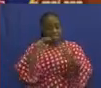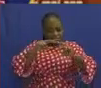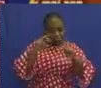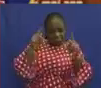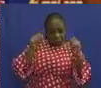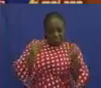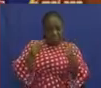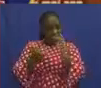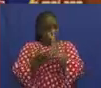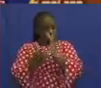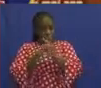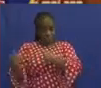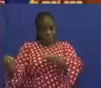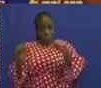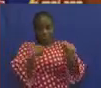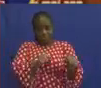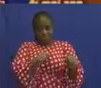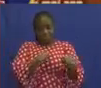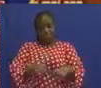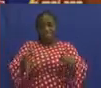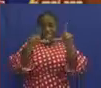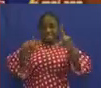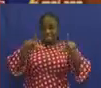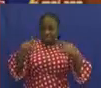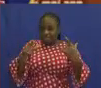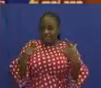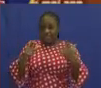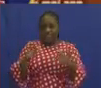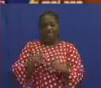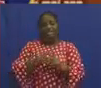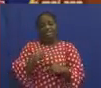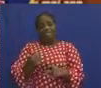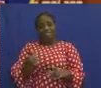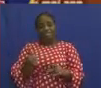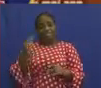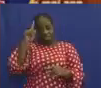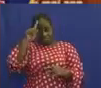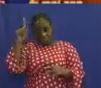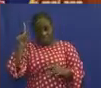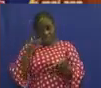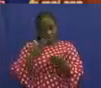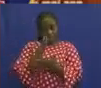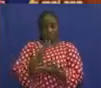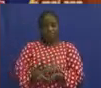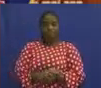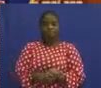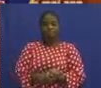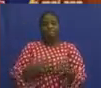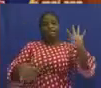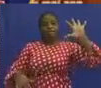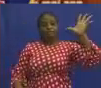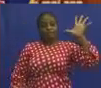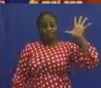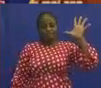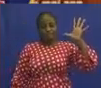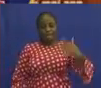technology transfer, licensing, and assignment of intellectual property rights. Five,